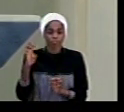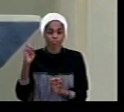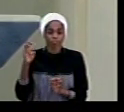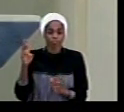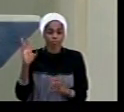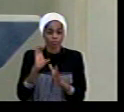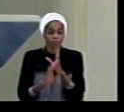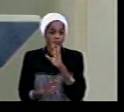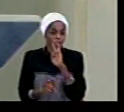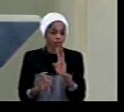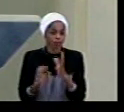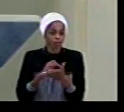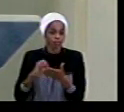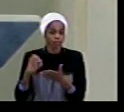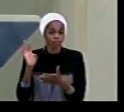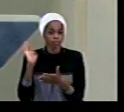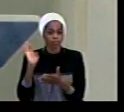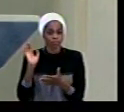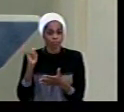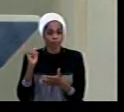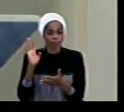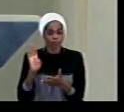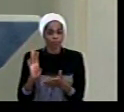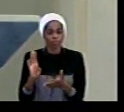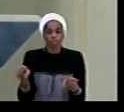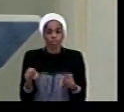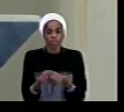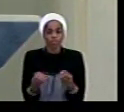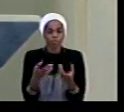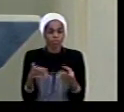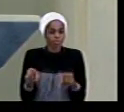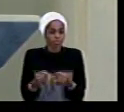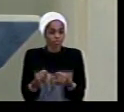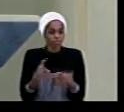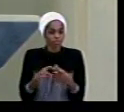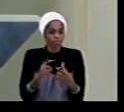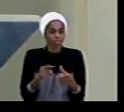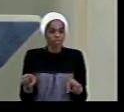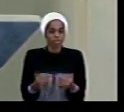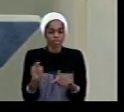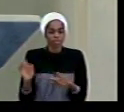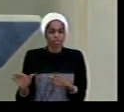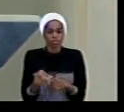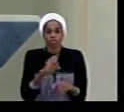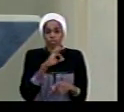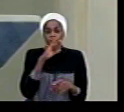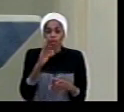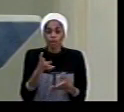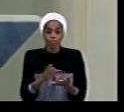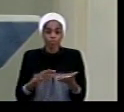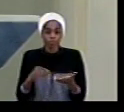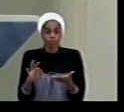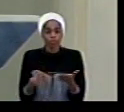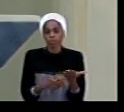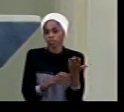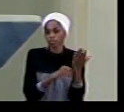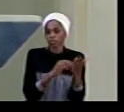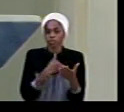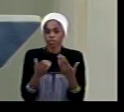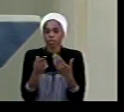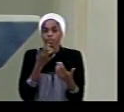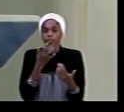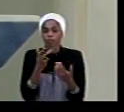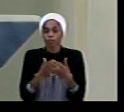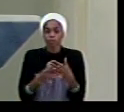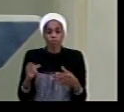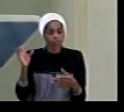chapter 2 verse 14, for as much then as the children are partakers of flesh and blood, he also himself likewise took part